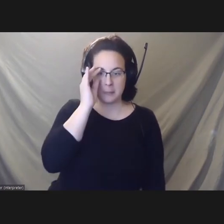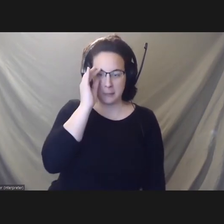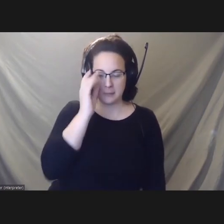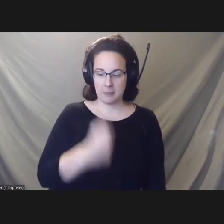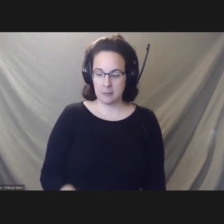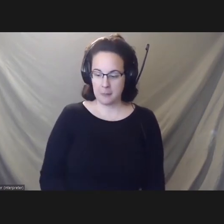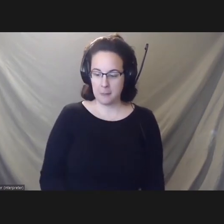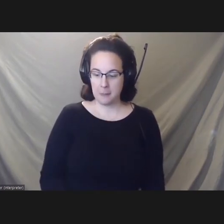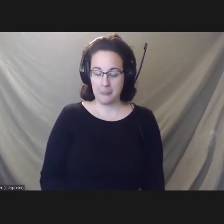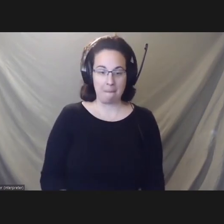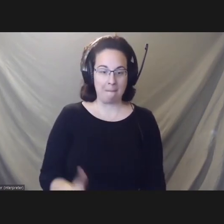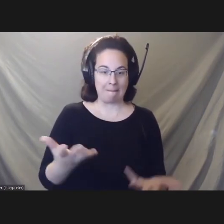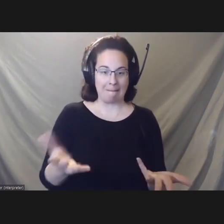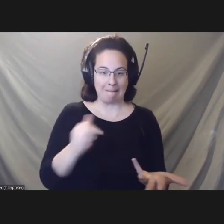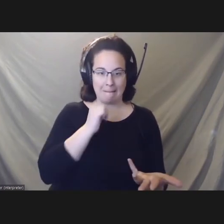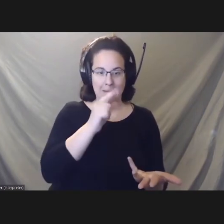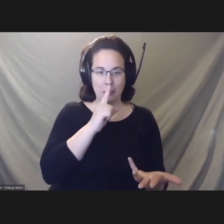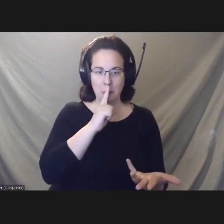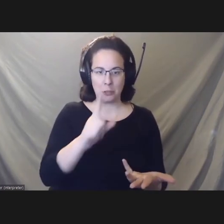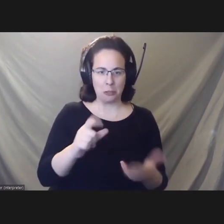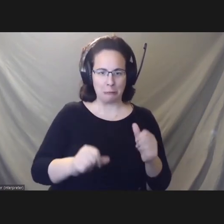I don't know why.